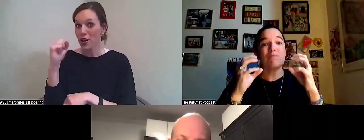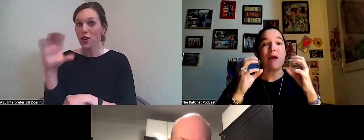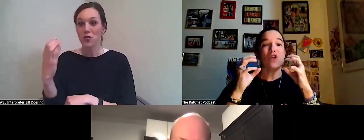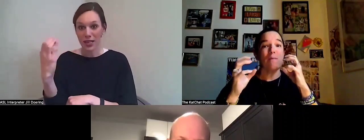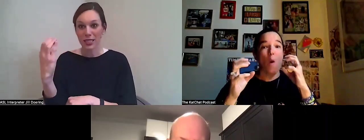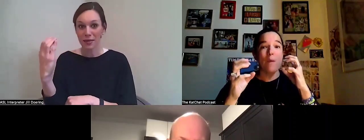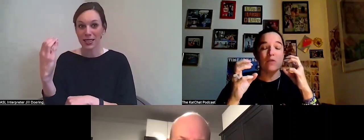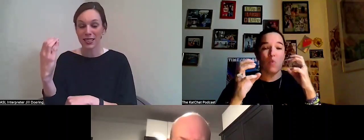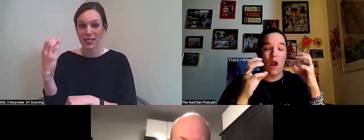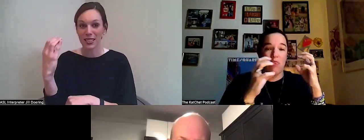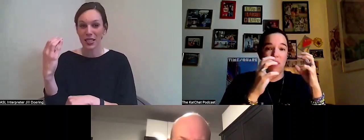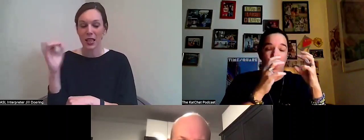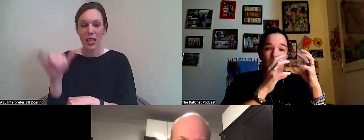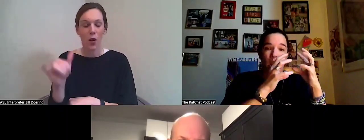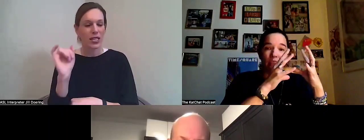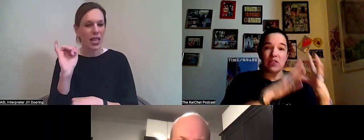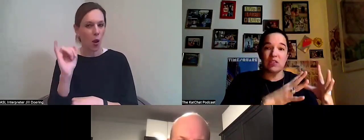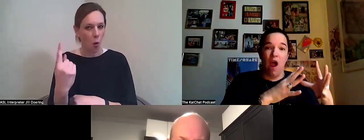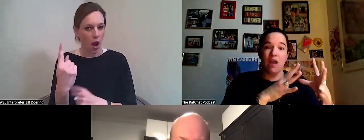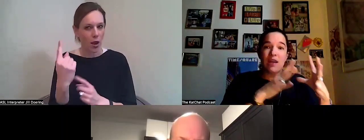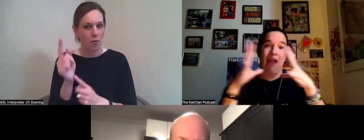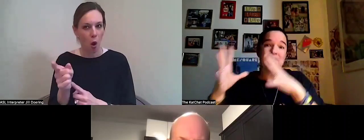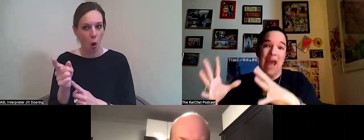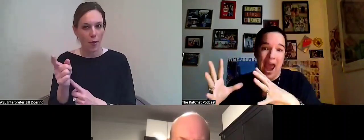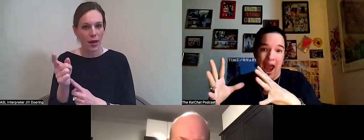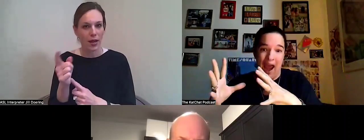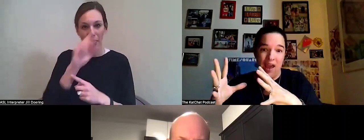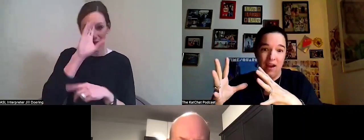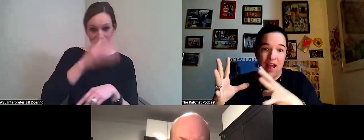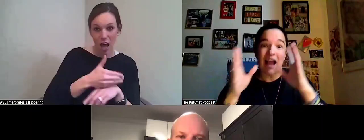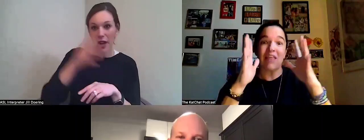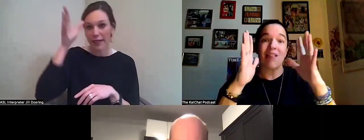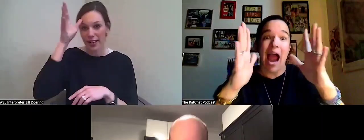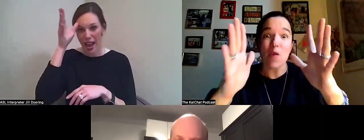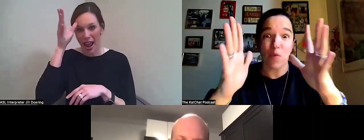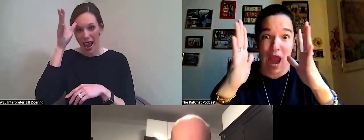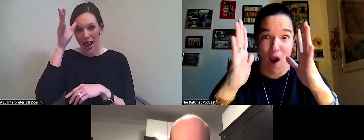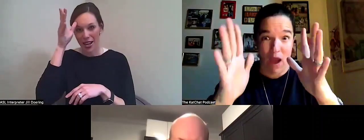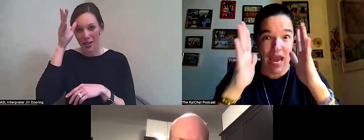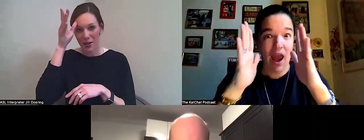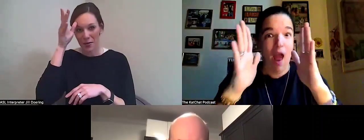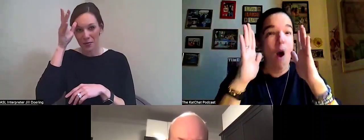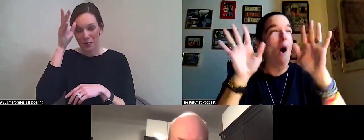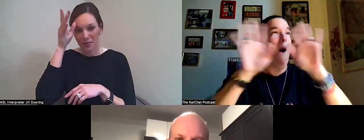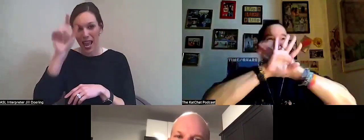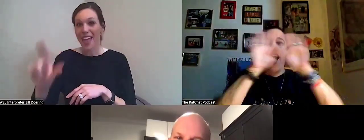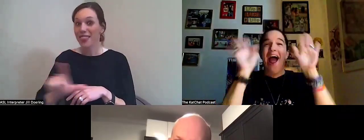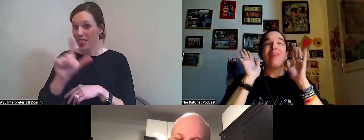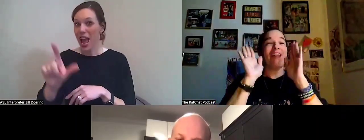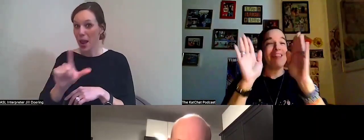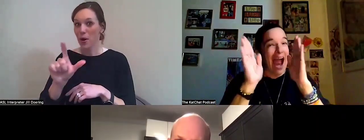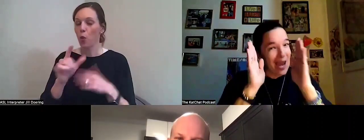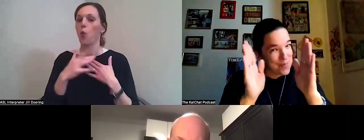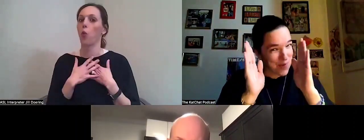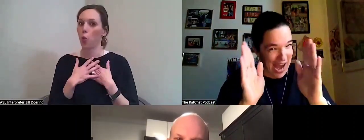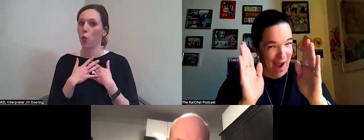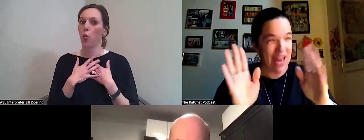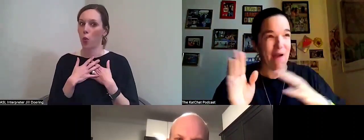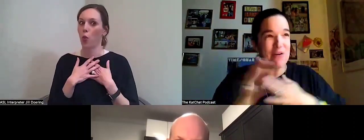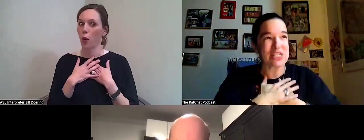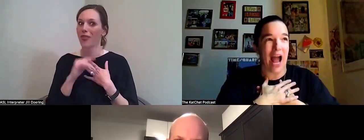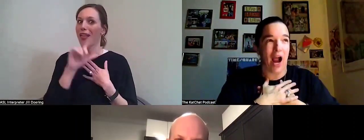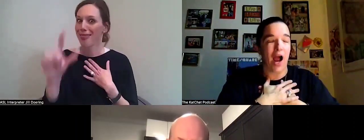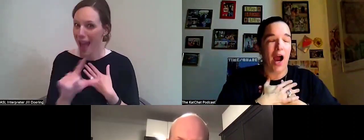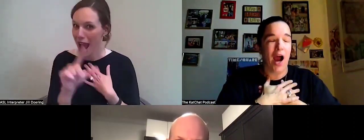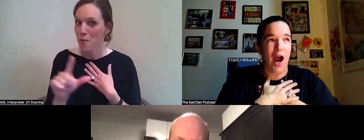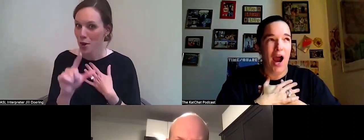there yeah. was a special moment with the son and the dad, like the library. Oh, Yeah. the library.